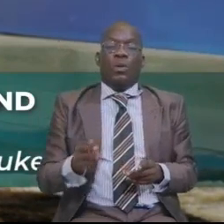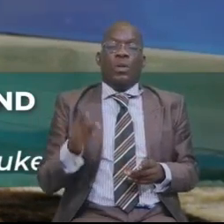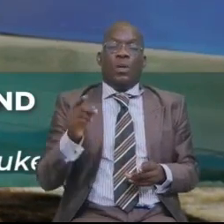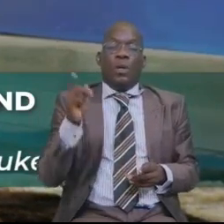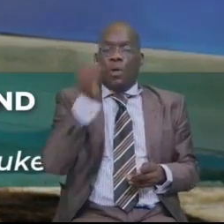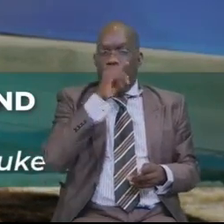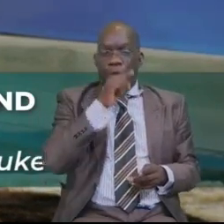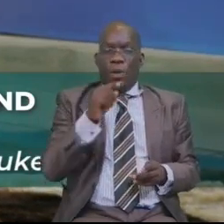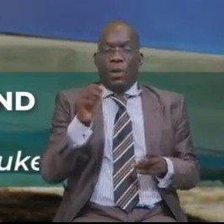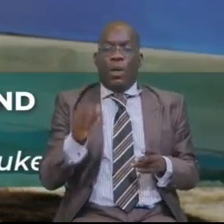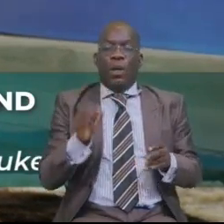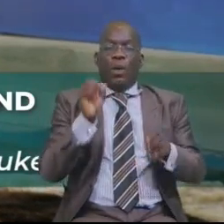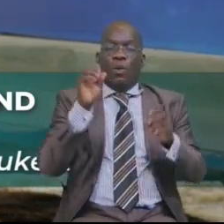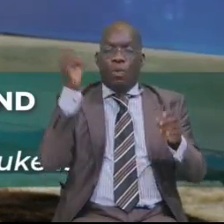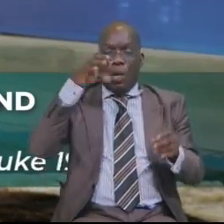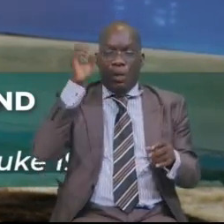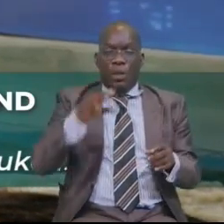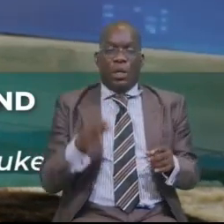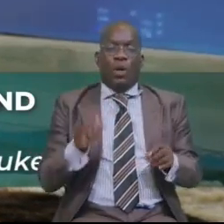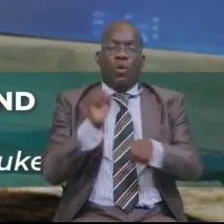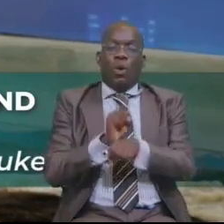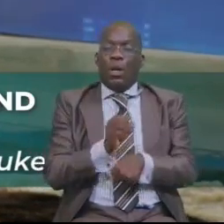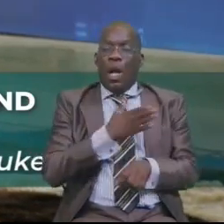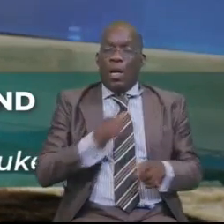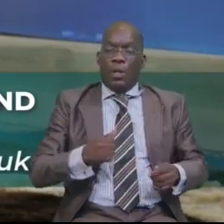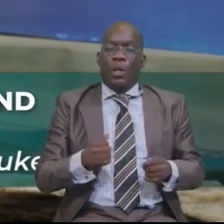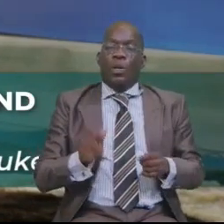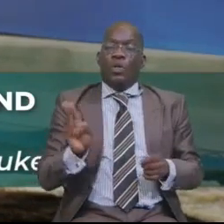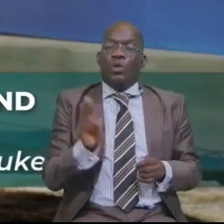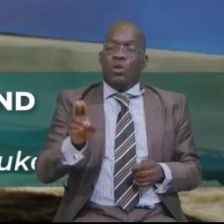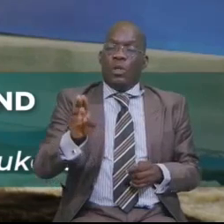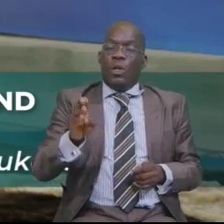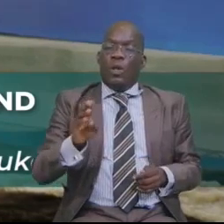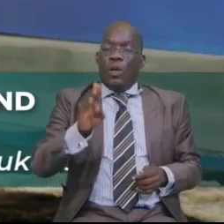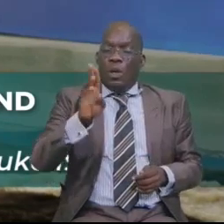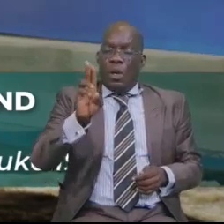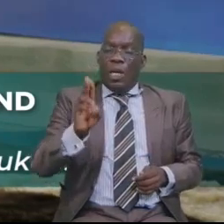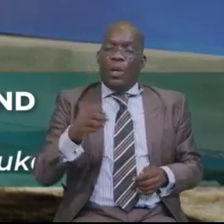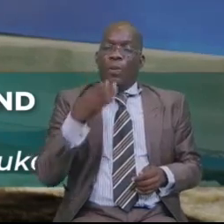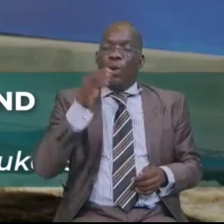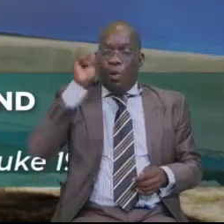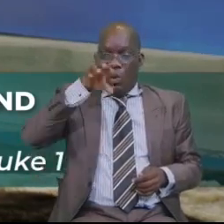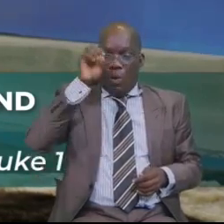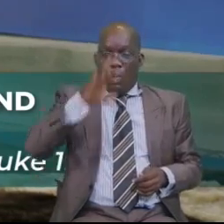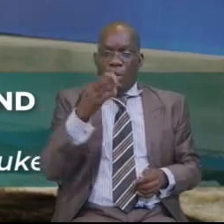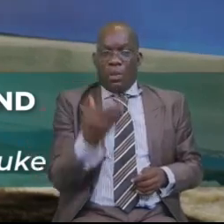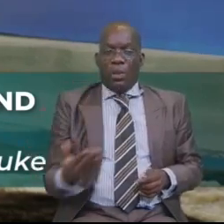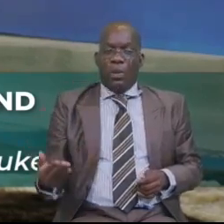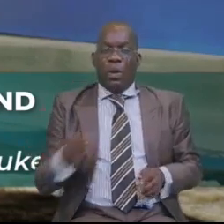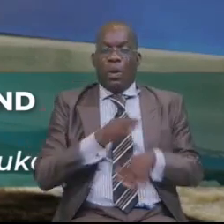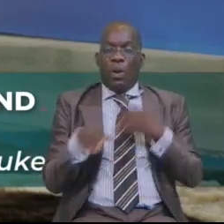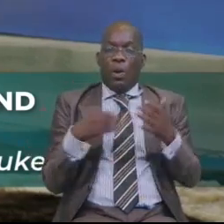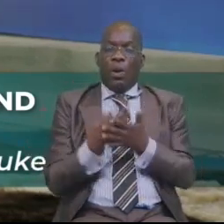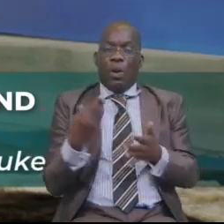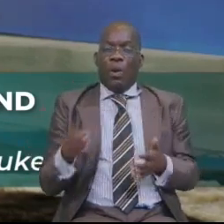occultic arts, waistband, and occultic things. All of them, they say they believe,